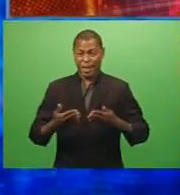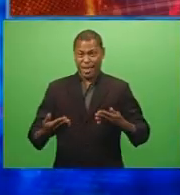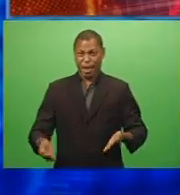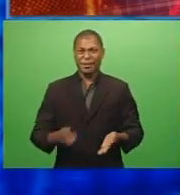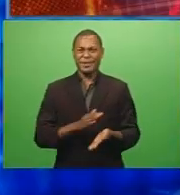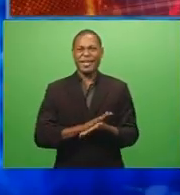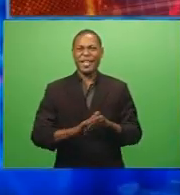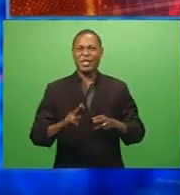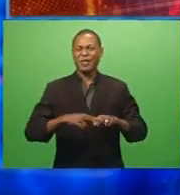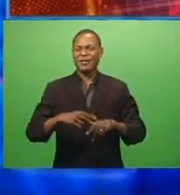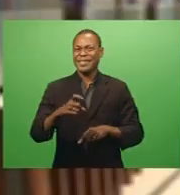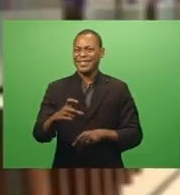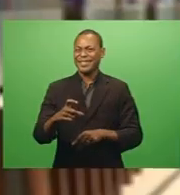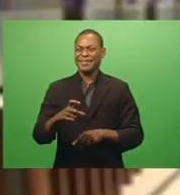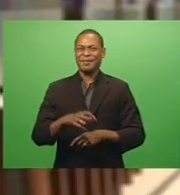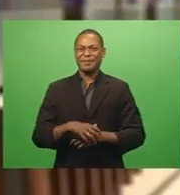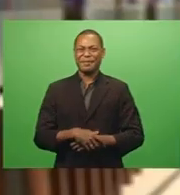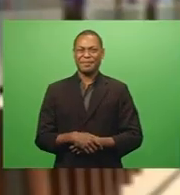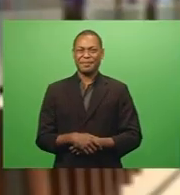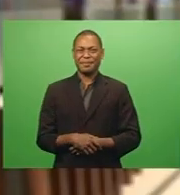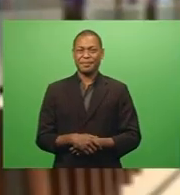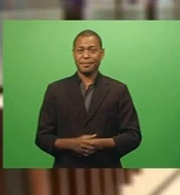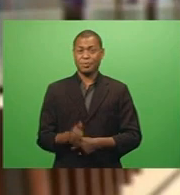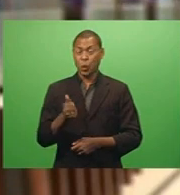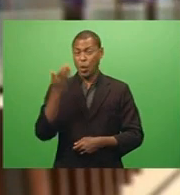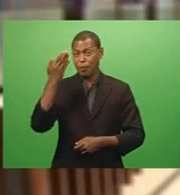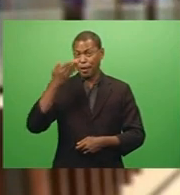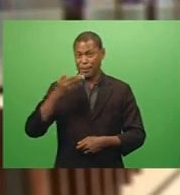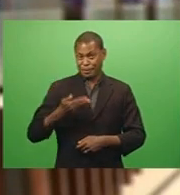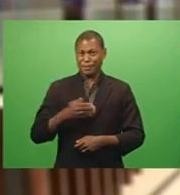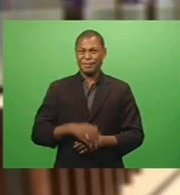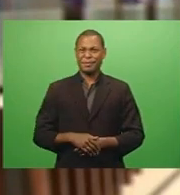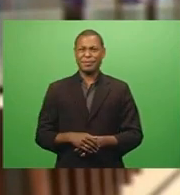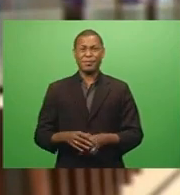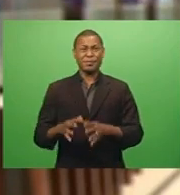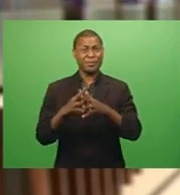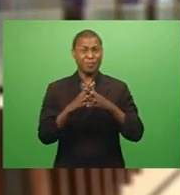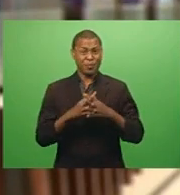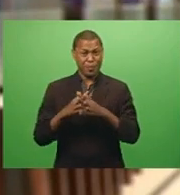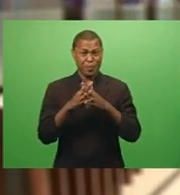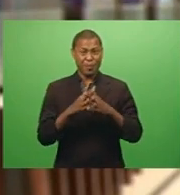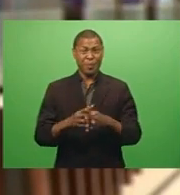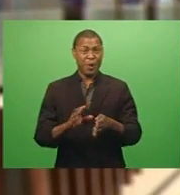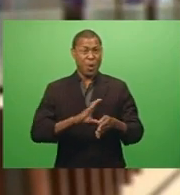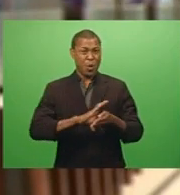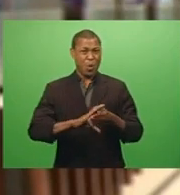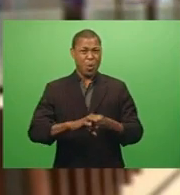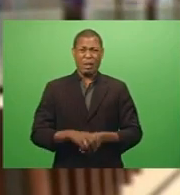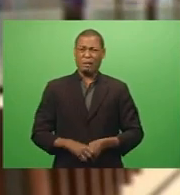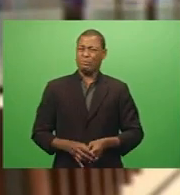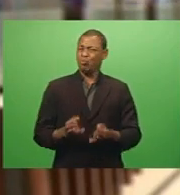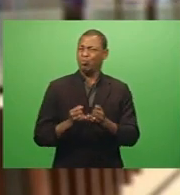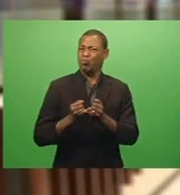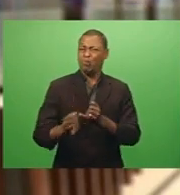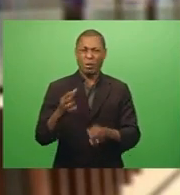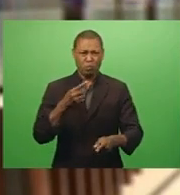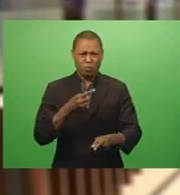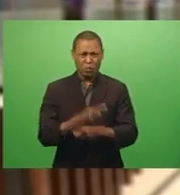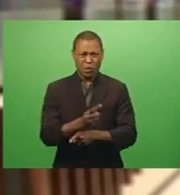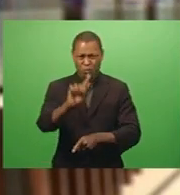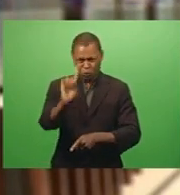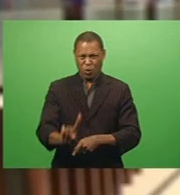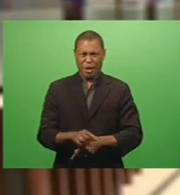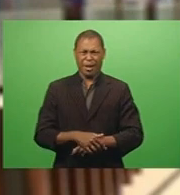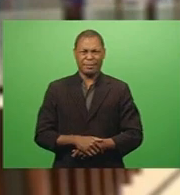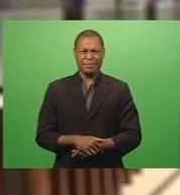from the money market. Good evening. The US dollar was headed for its worst week of the year today as